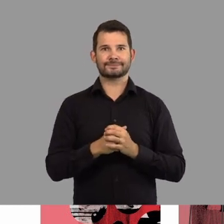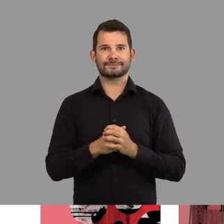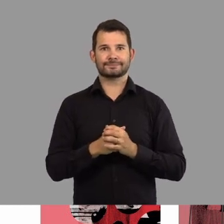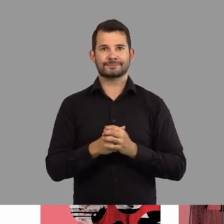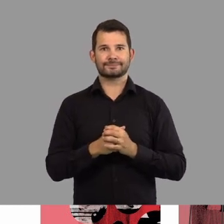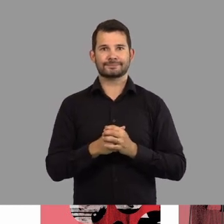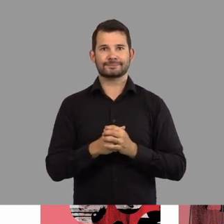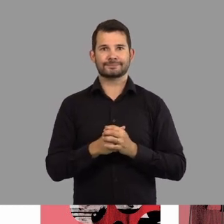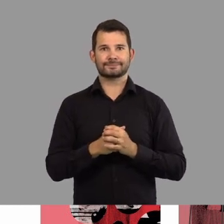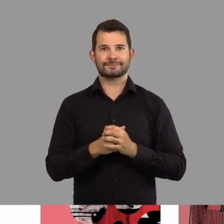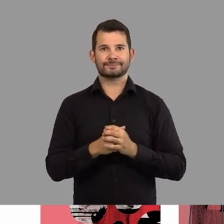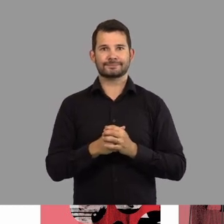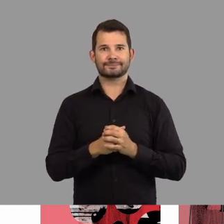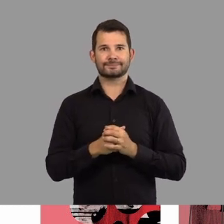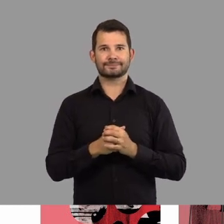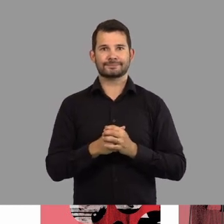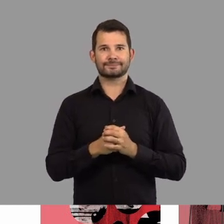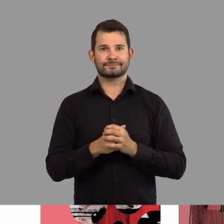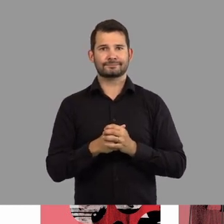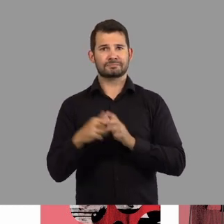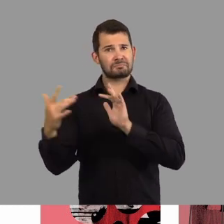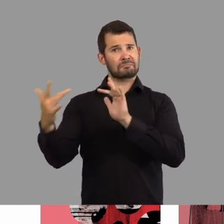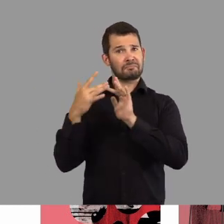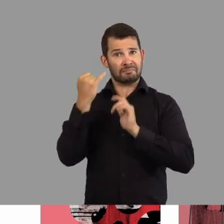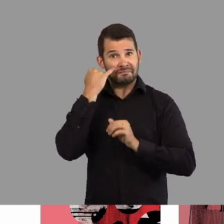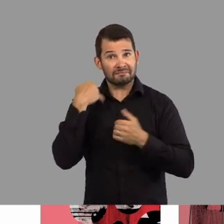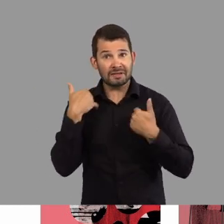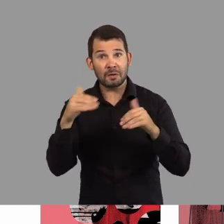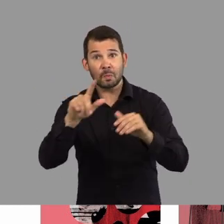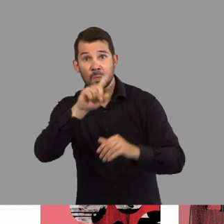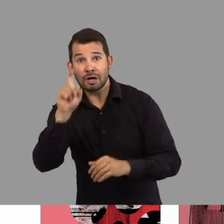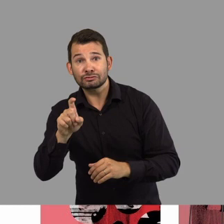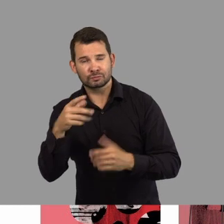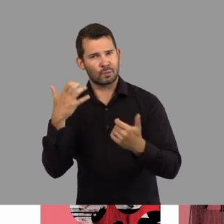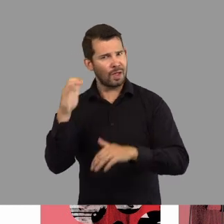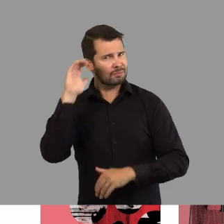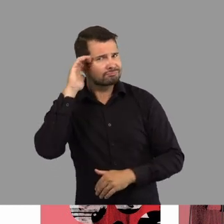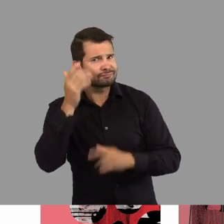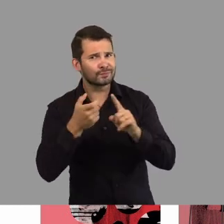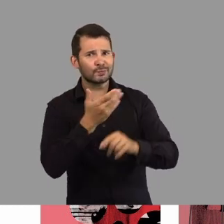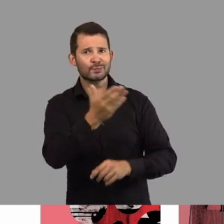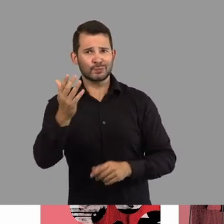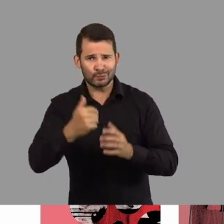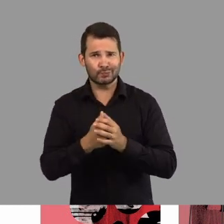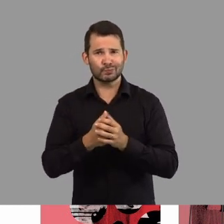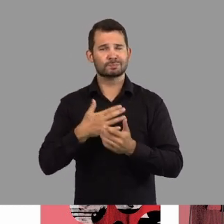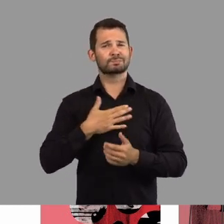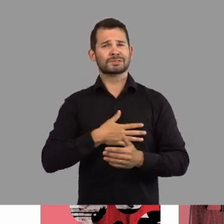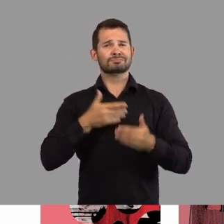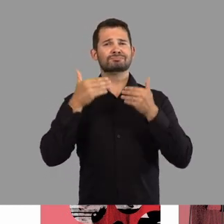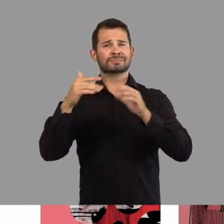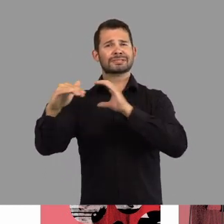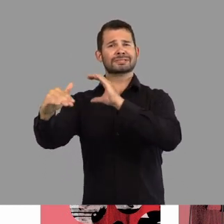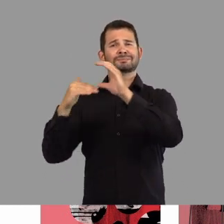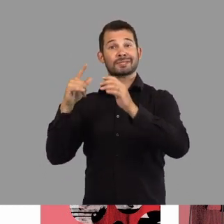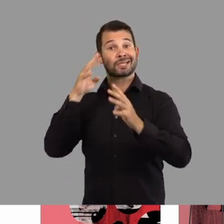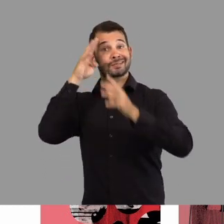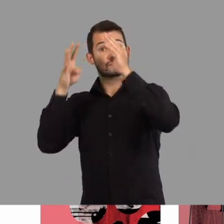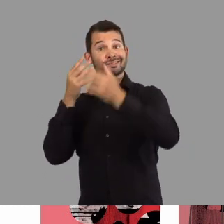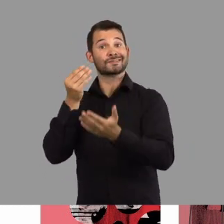Innovation Fund grant components. If you still have questions, we want to hear from you. Please email us